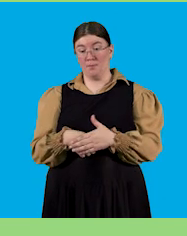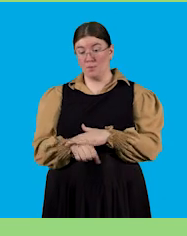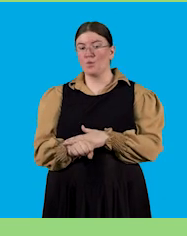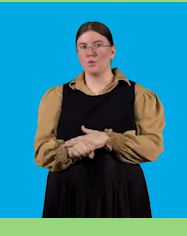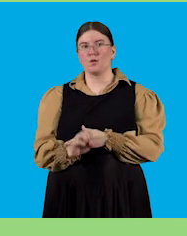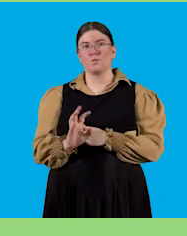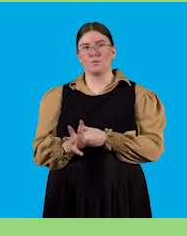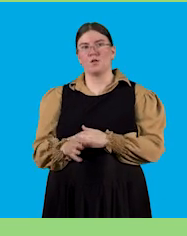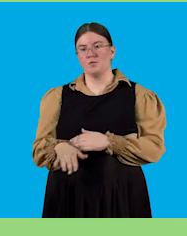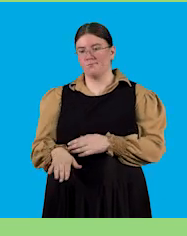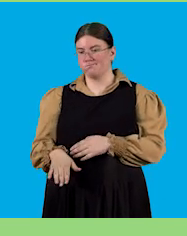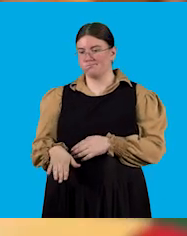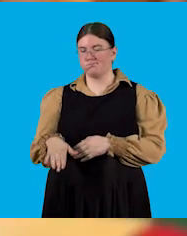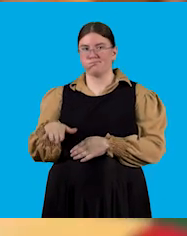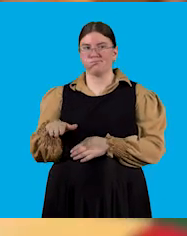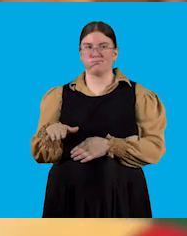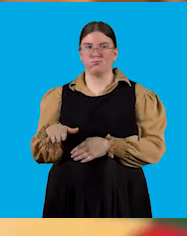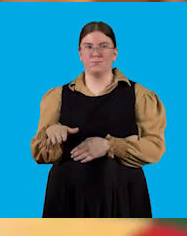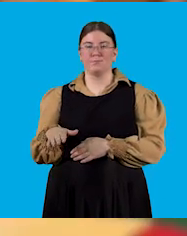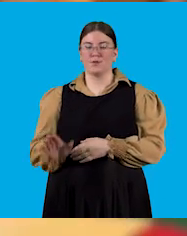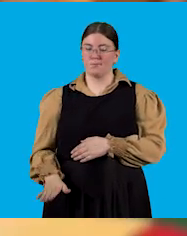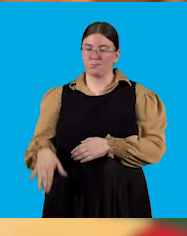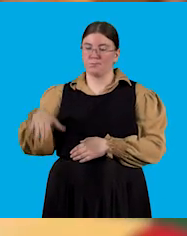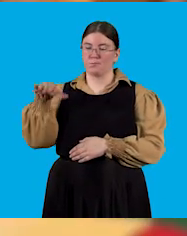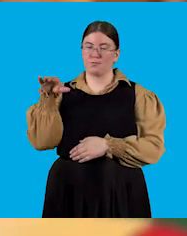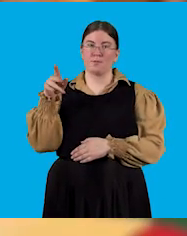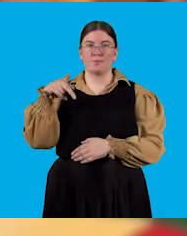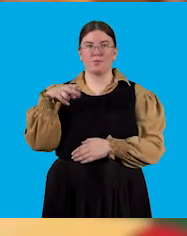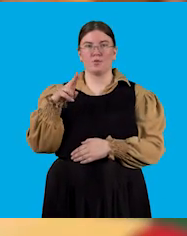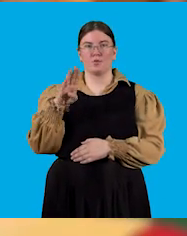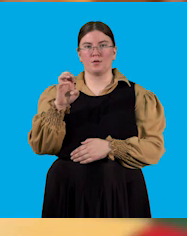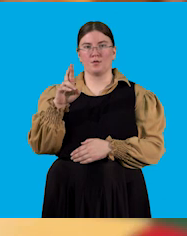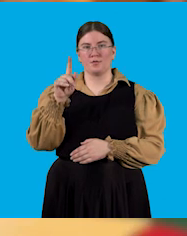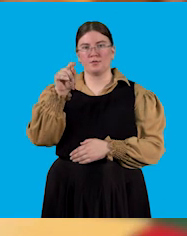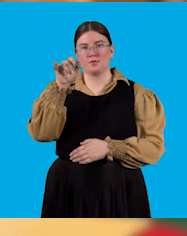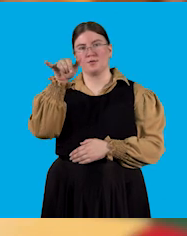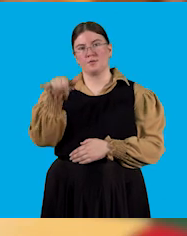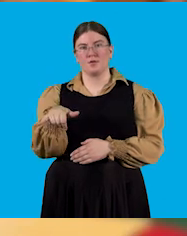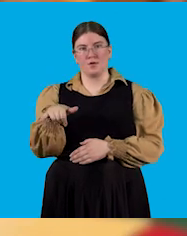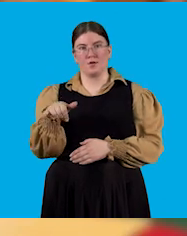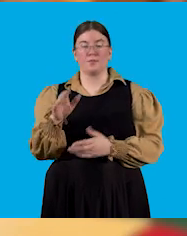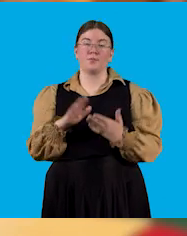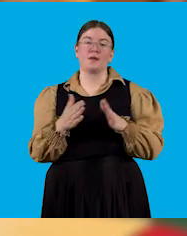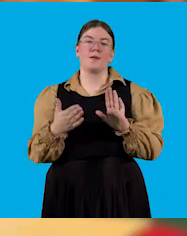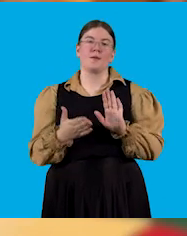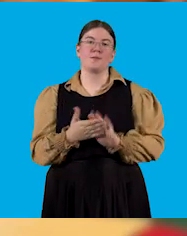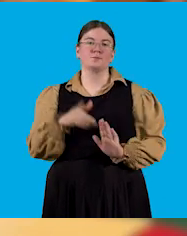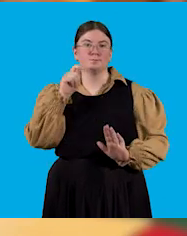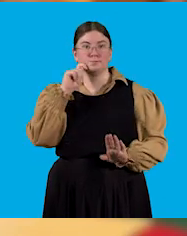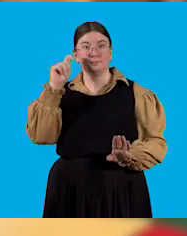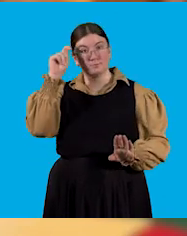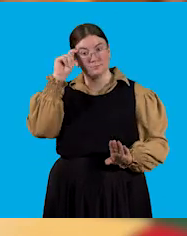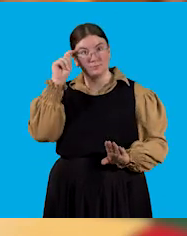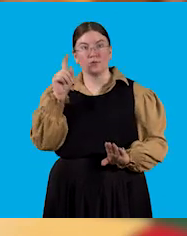is born, they will grow. They will reach a stage of puberty where they also become sexually mature and